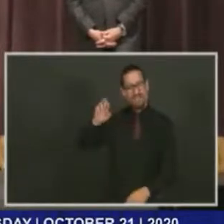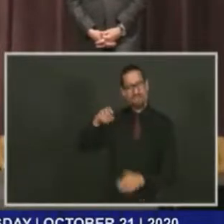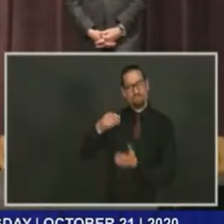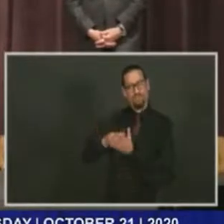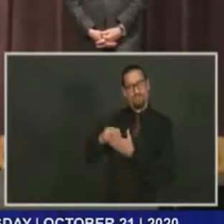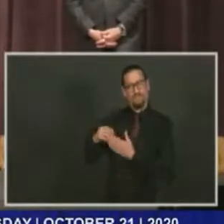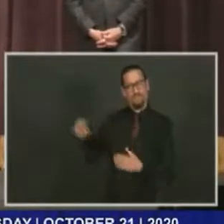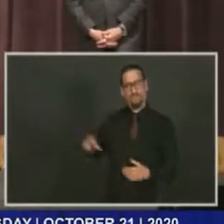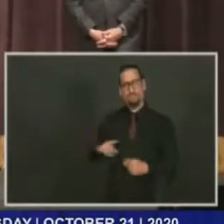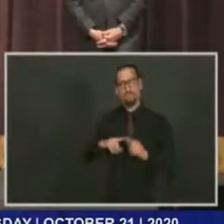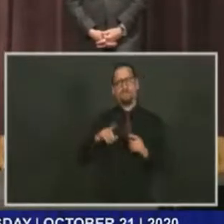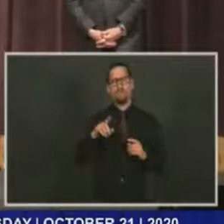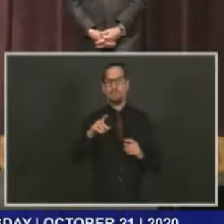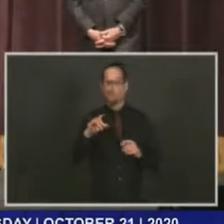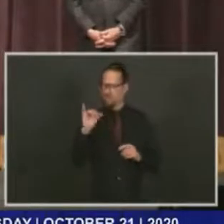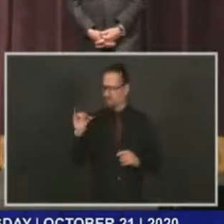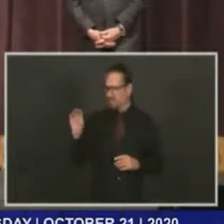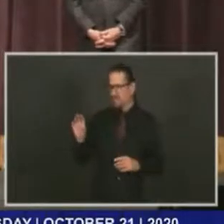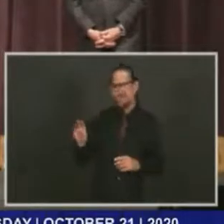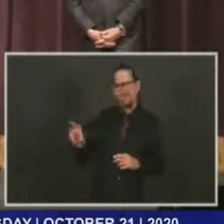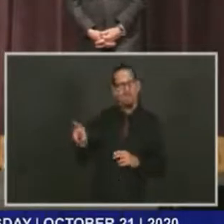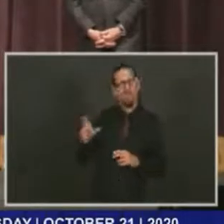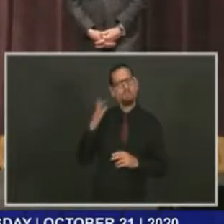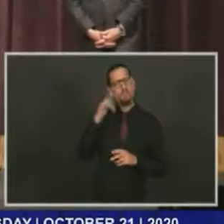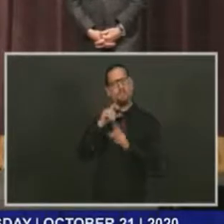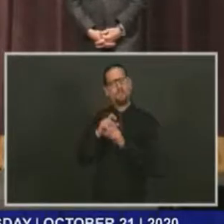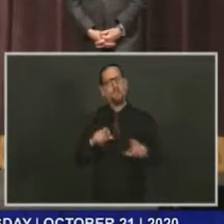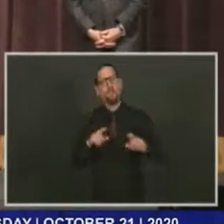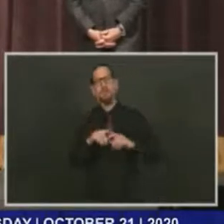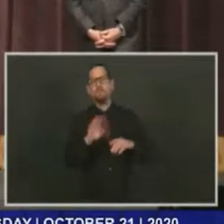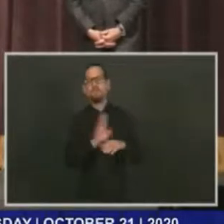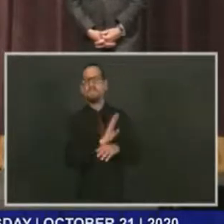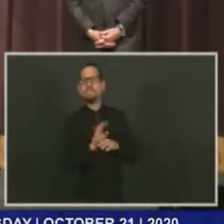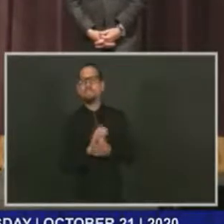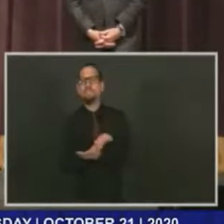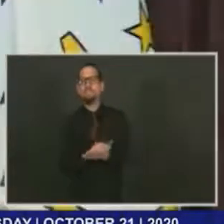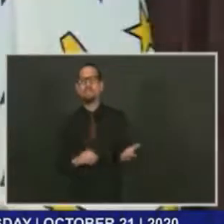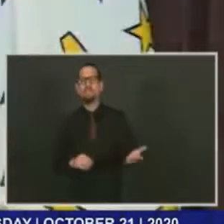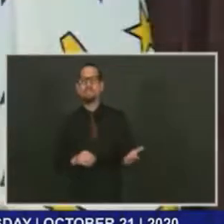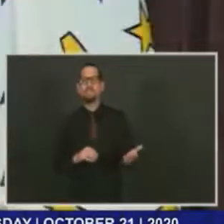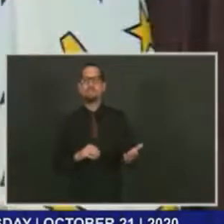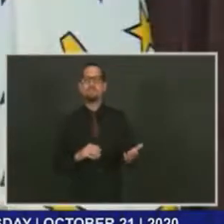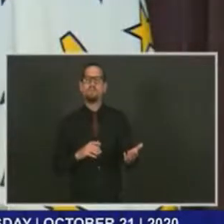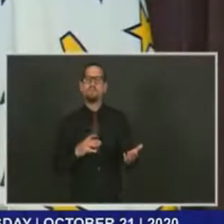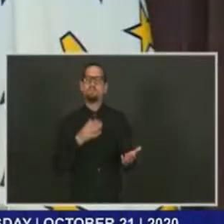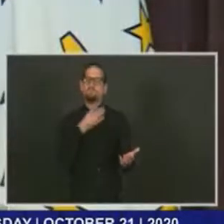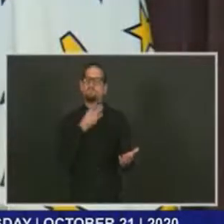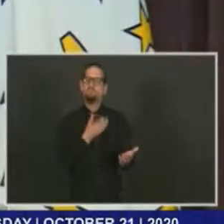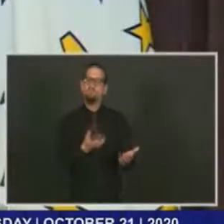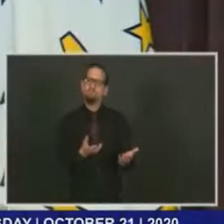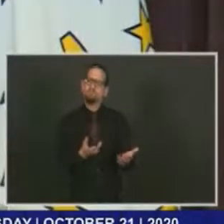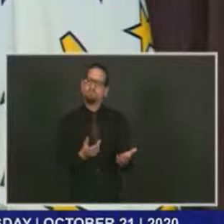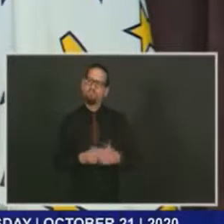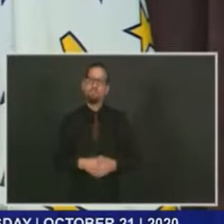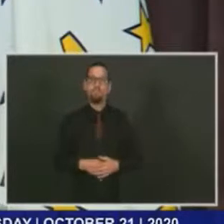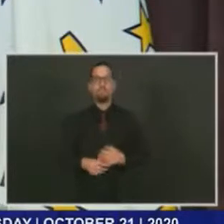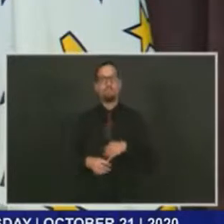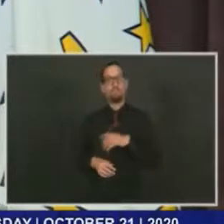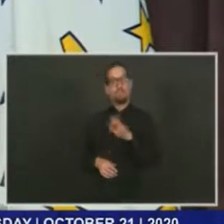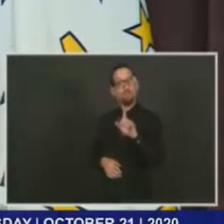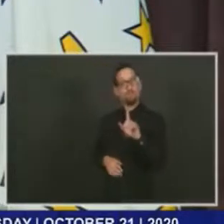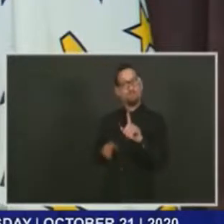businesses. Why not redistribute some of that, I guess? Well, we've put out over 150 million,